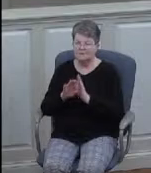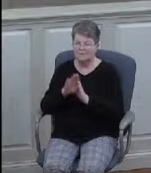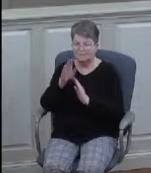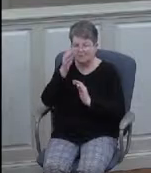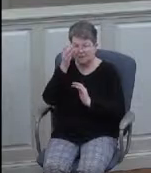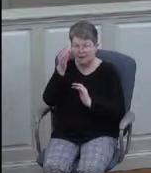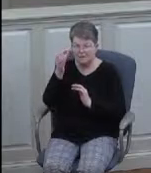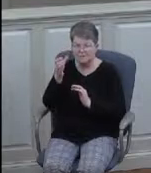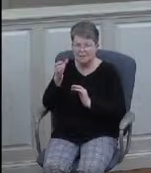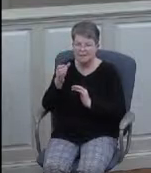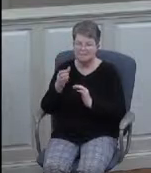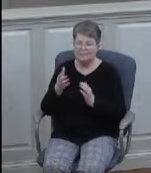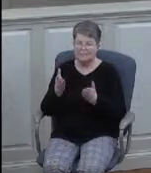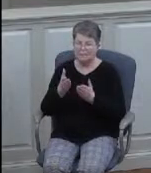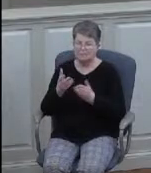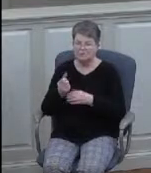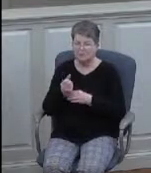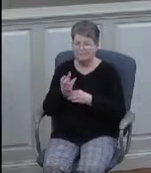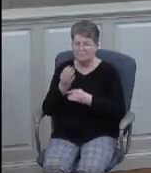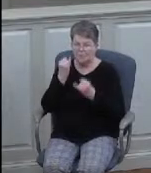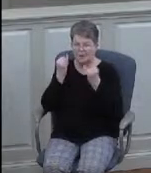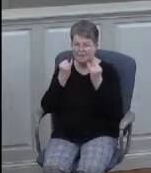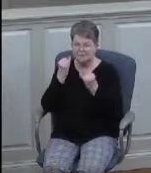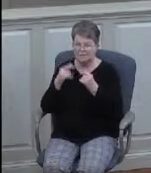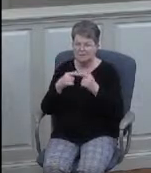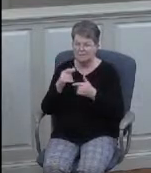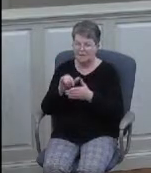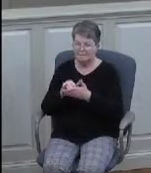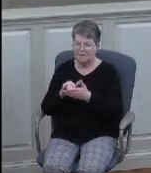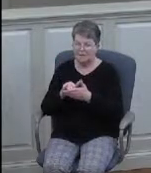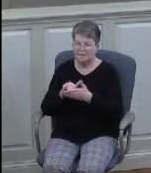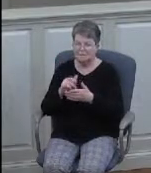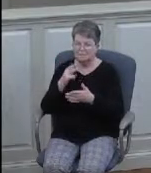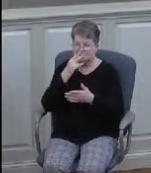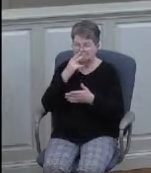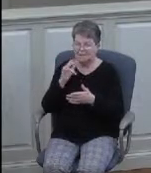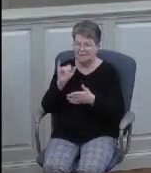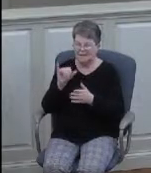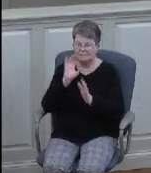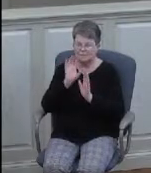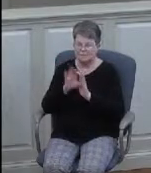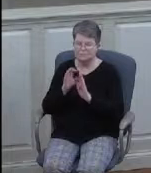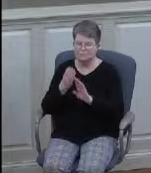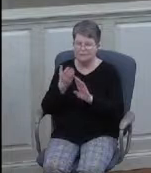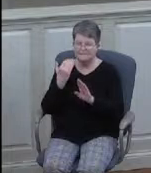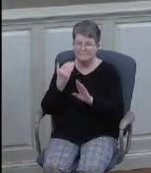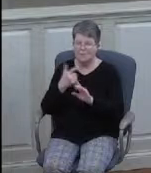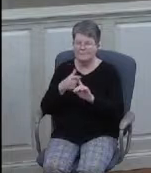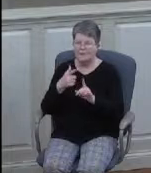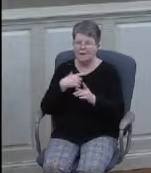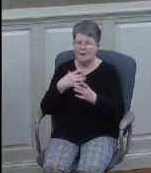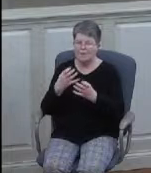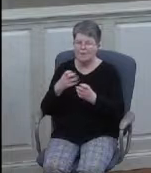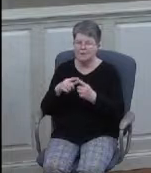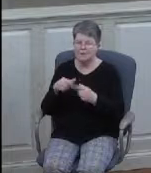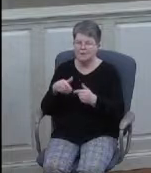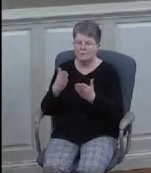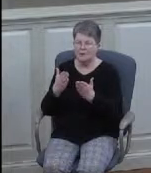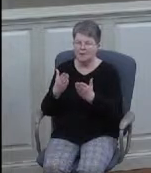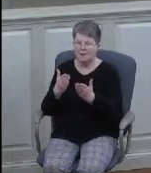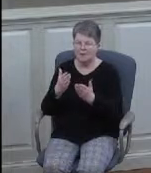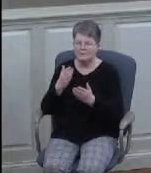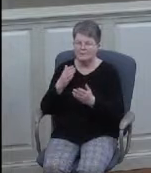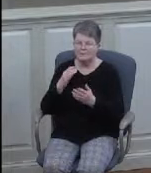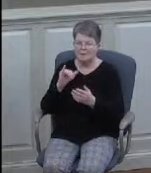concept. Here are a few ideas about that, and you've seen this graphic before, but I kind of wanted to bring it up because